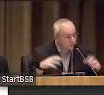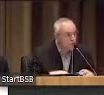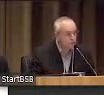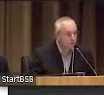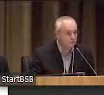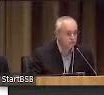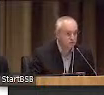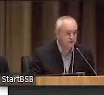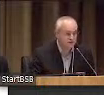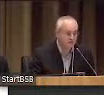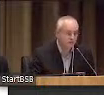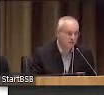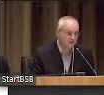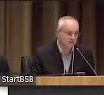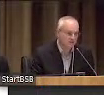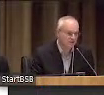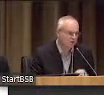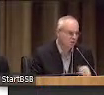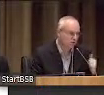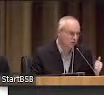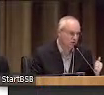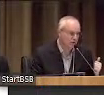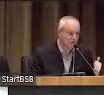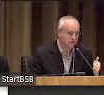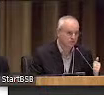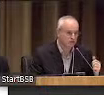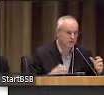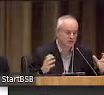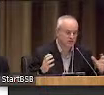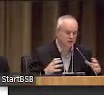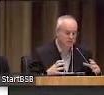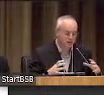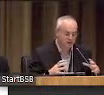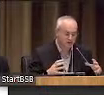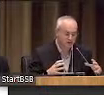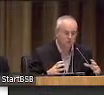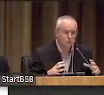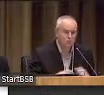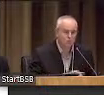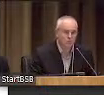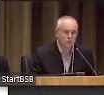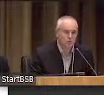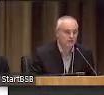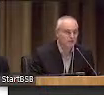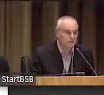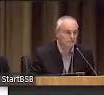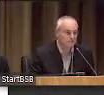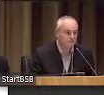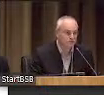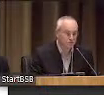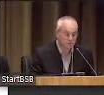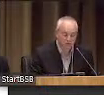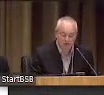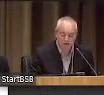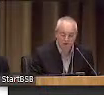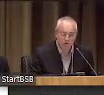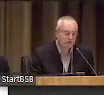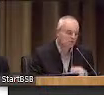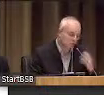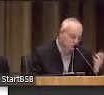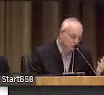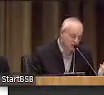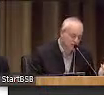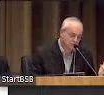to support it, but very dynamic. As Eduardo presented, the hospital vinculated to